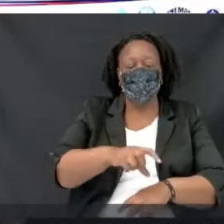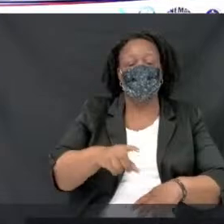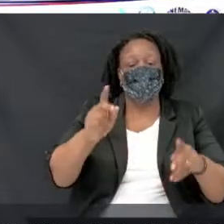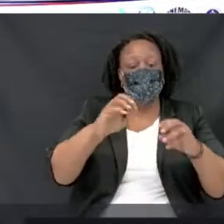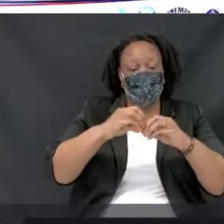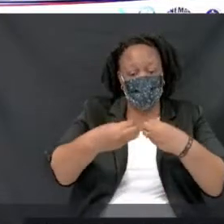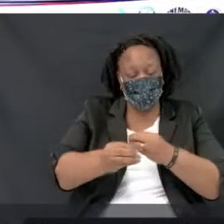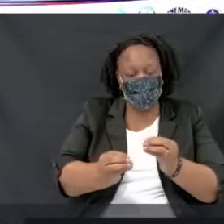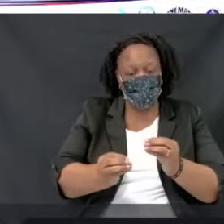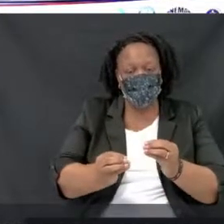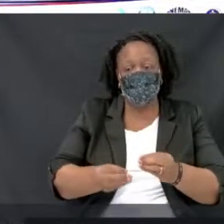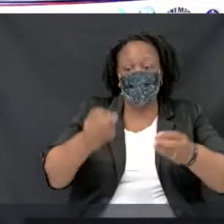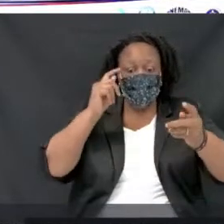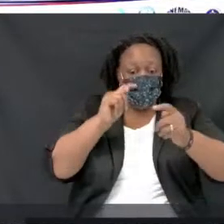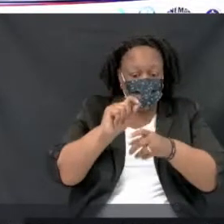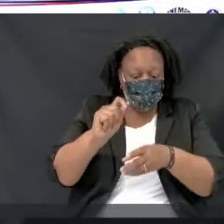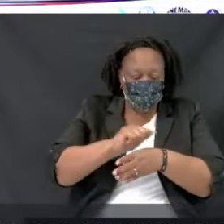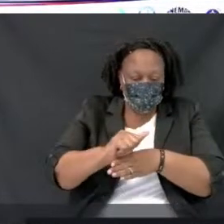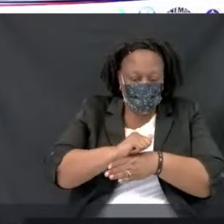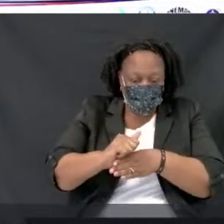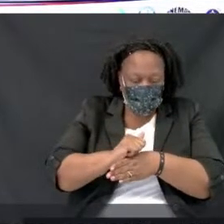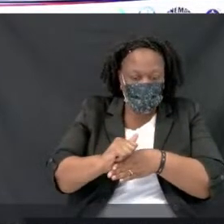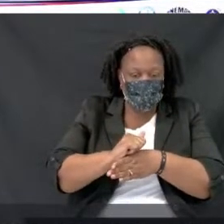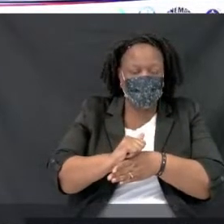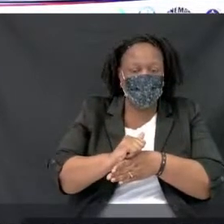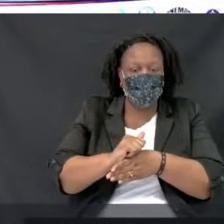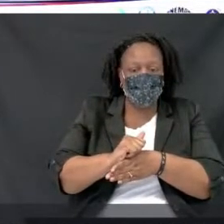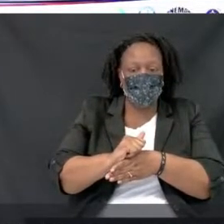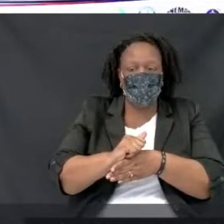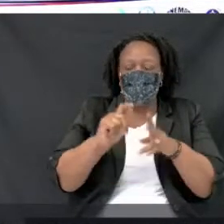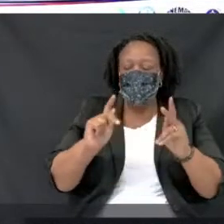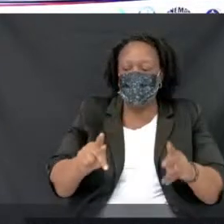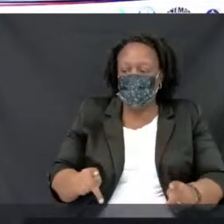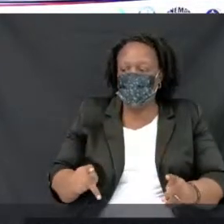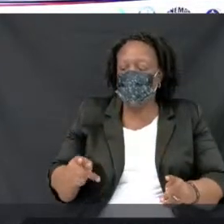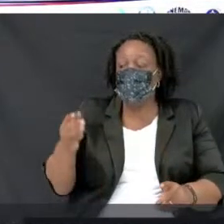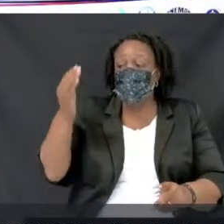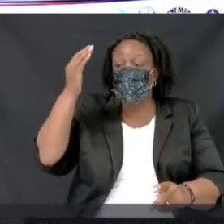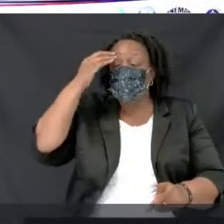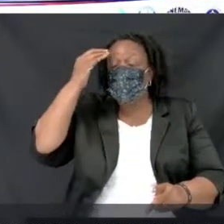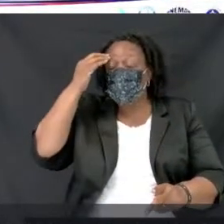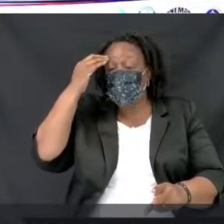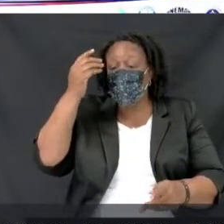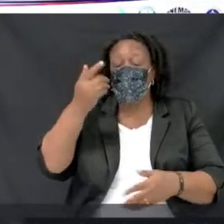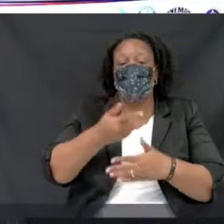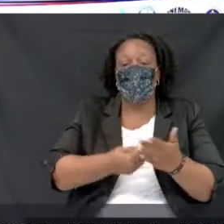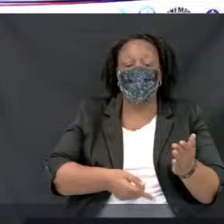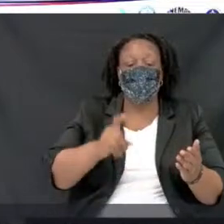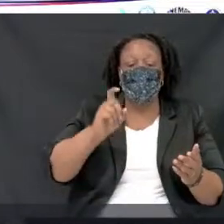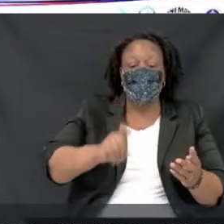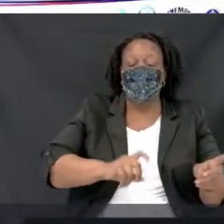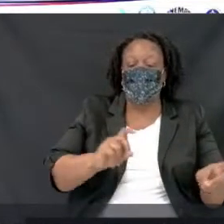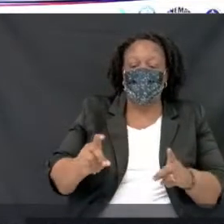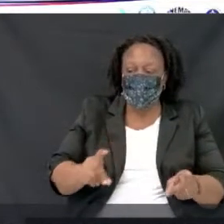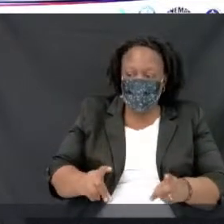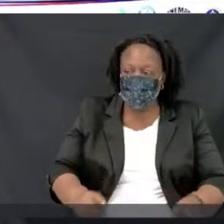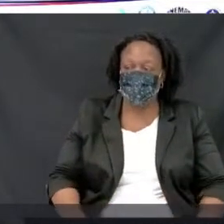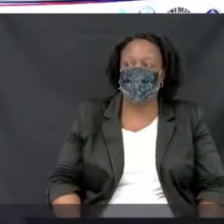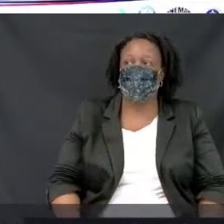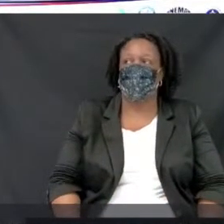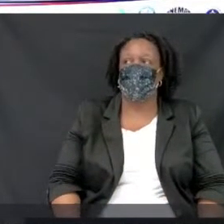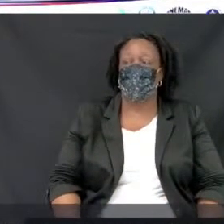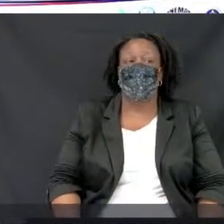to operate and receive the travel approved seal. You would have had to go through training, and part of the training is